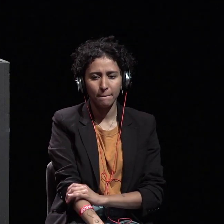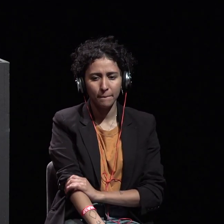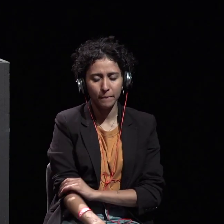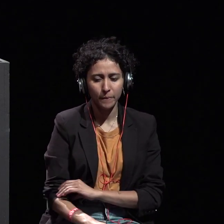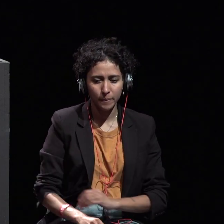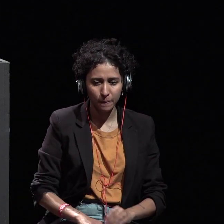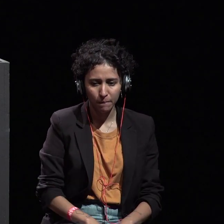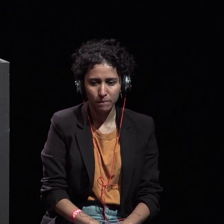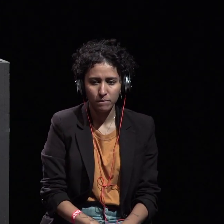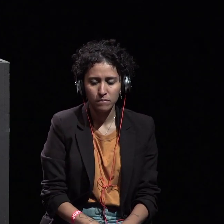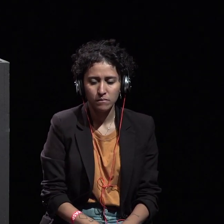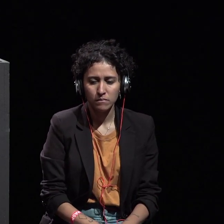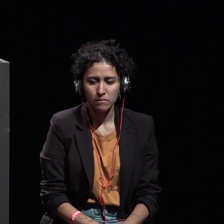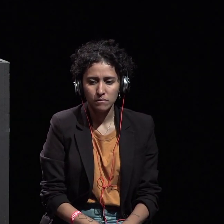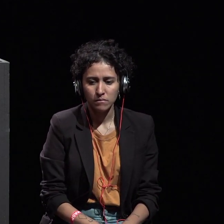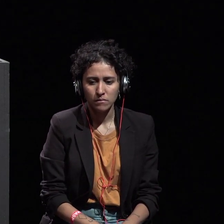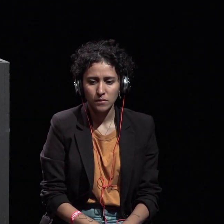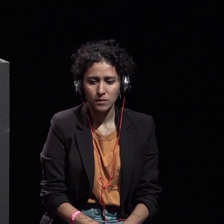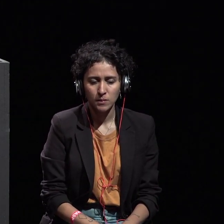so much more work to be done.